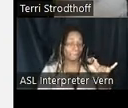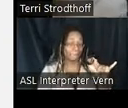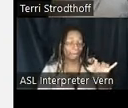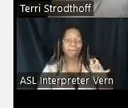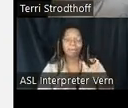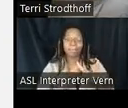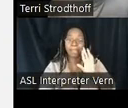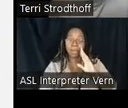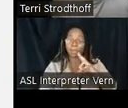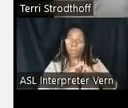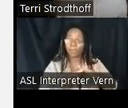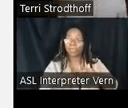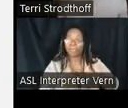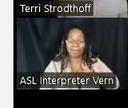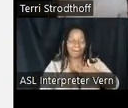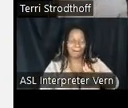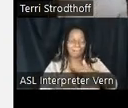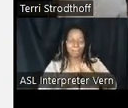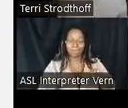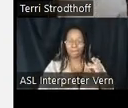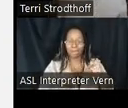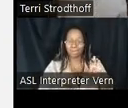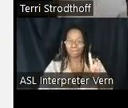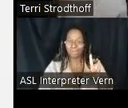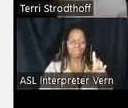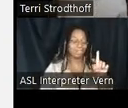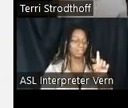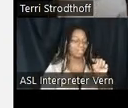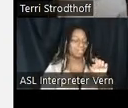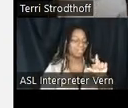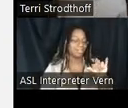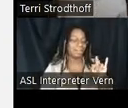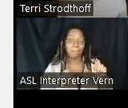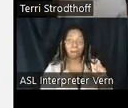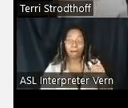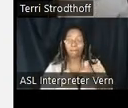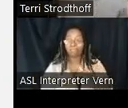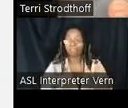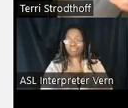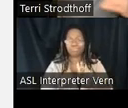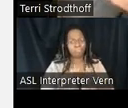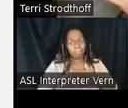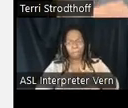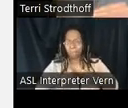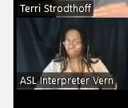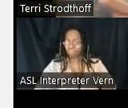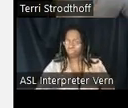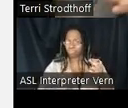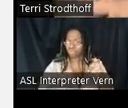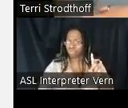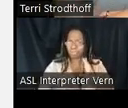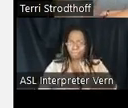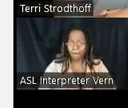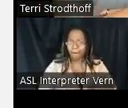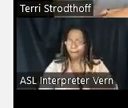childhood dilemma, I think it is, where we come in talking about our happy childhood. I've had such a happy childhood, but it doesn't take very long when